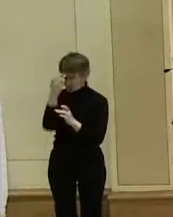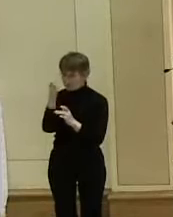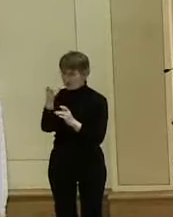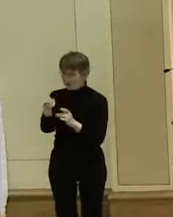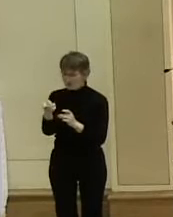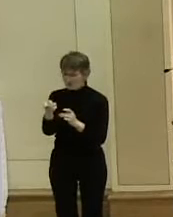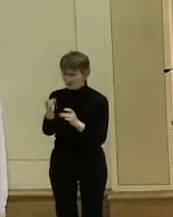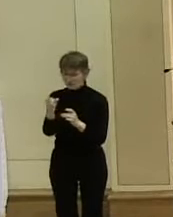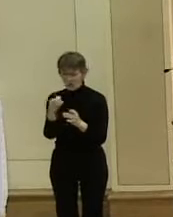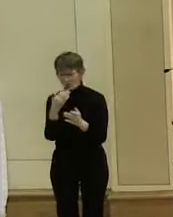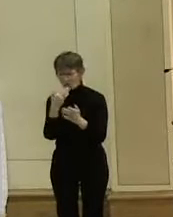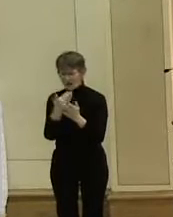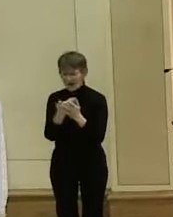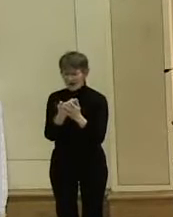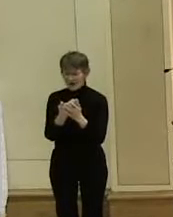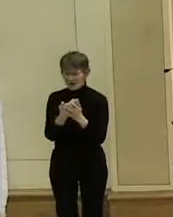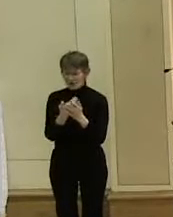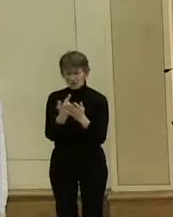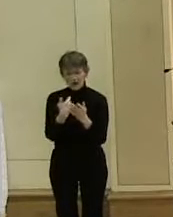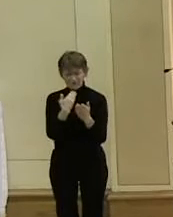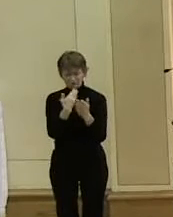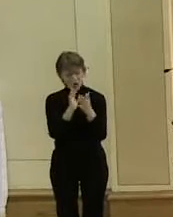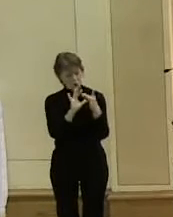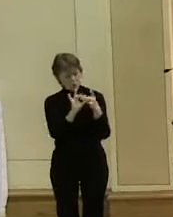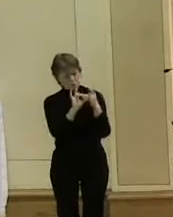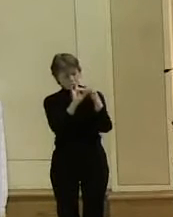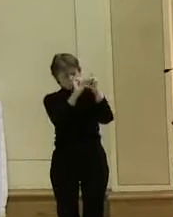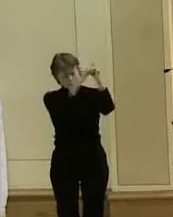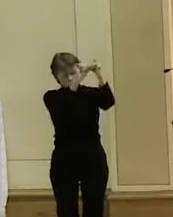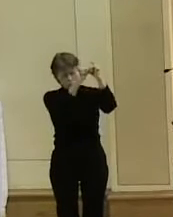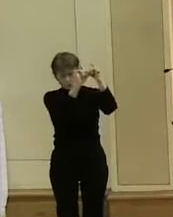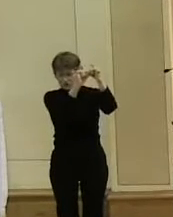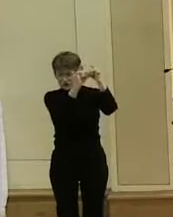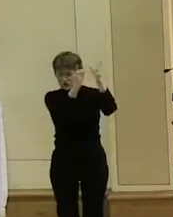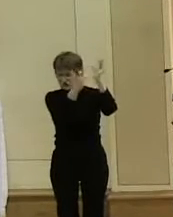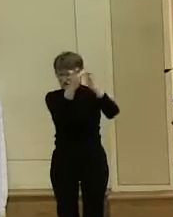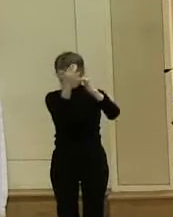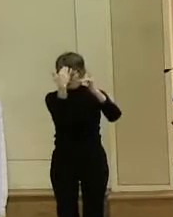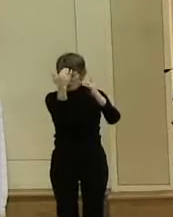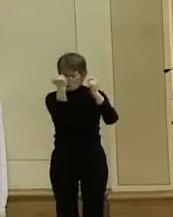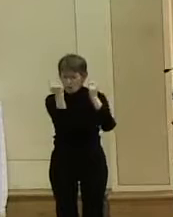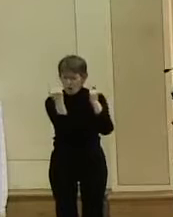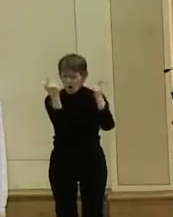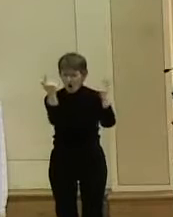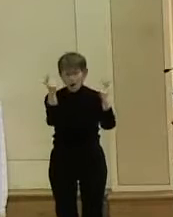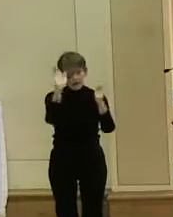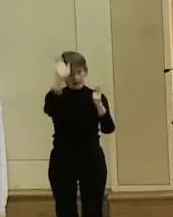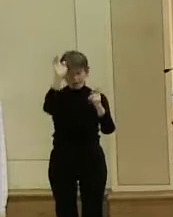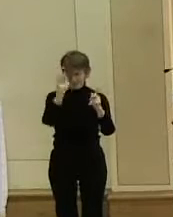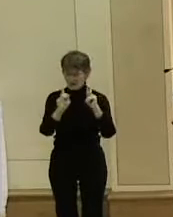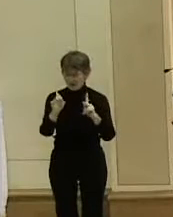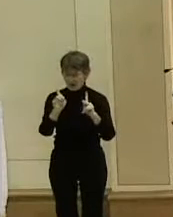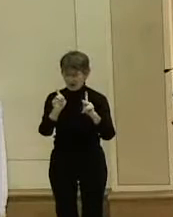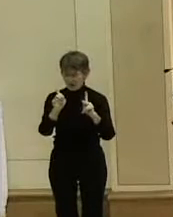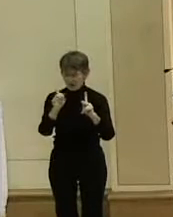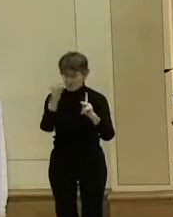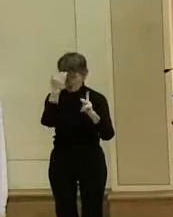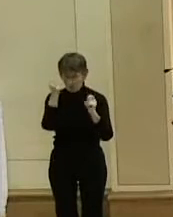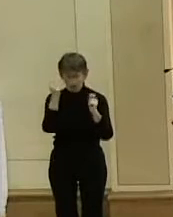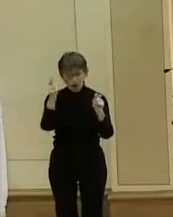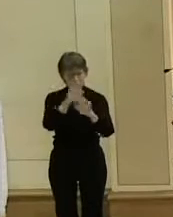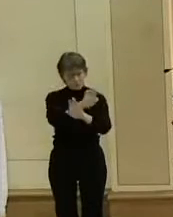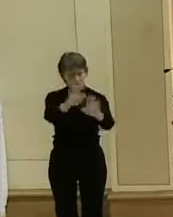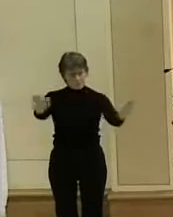this very beautiful, close relationship? That's very important, because do you know in every one